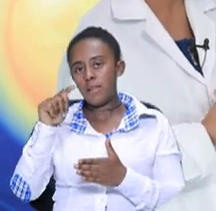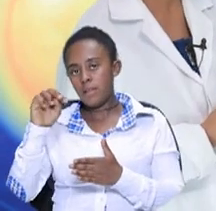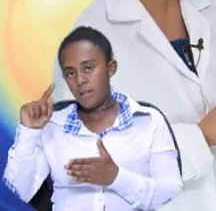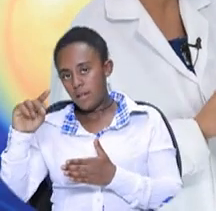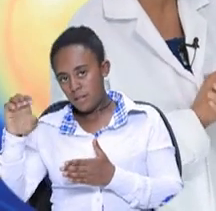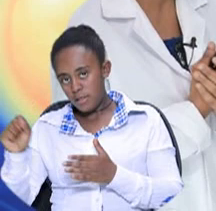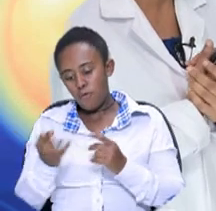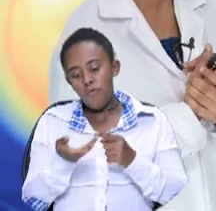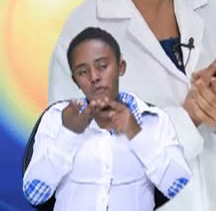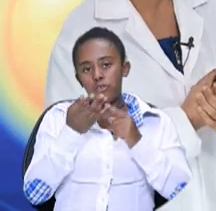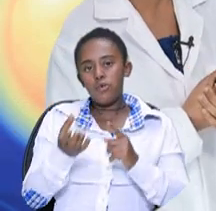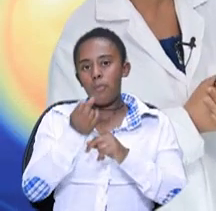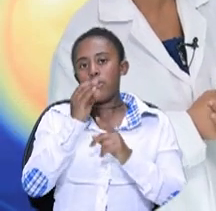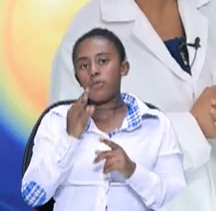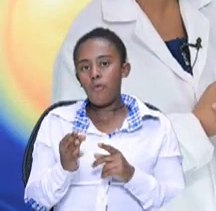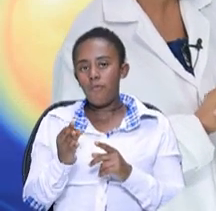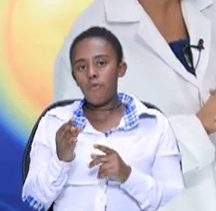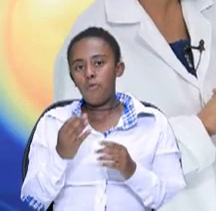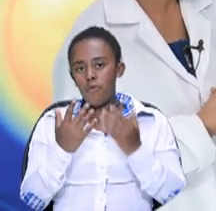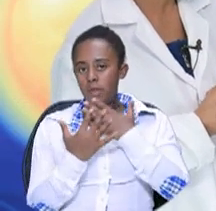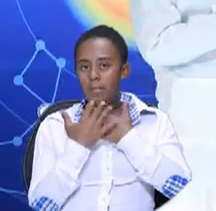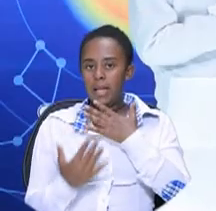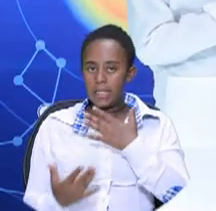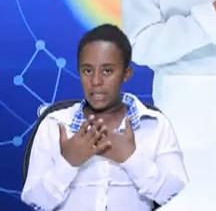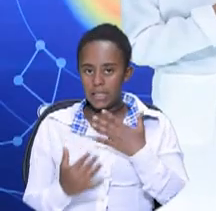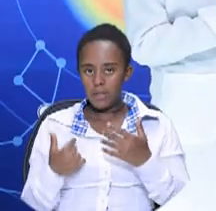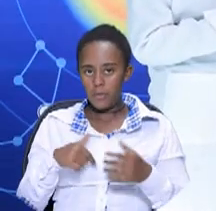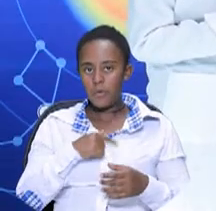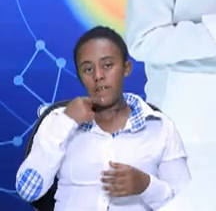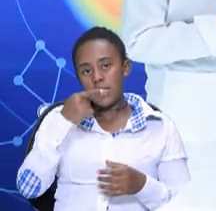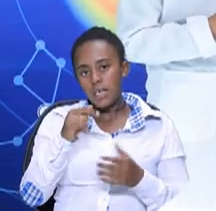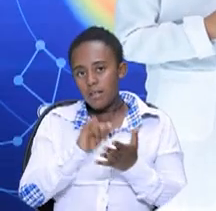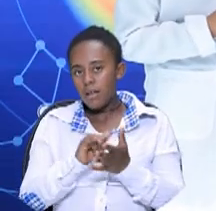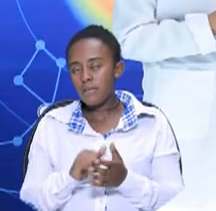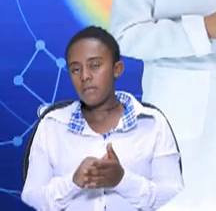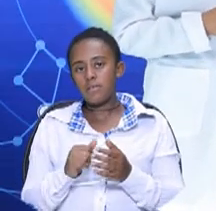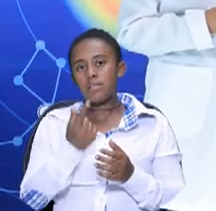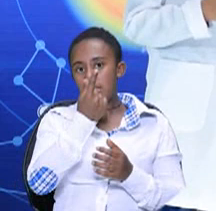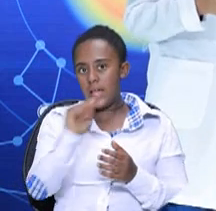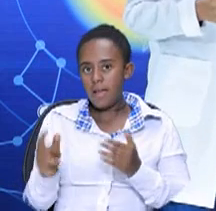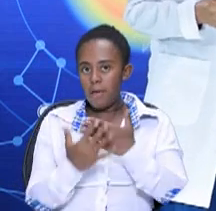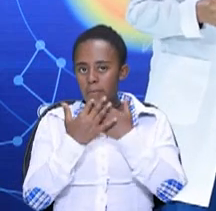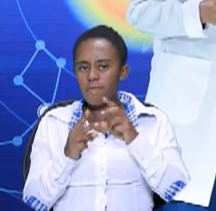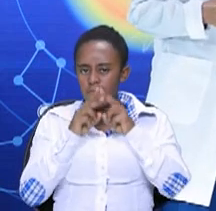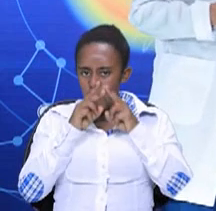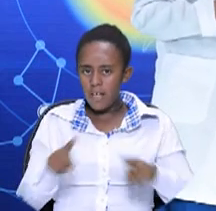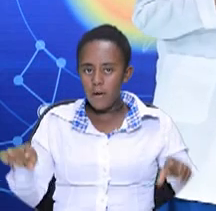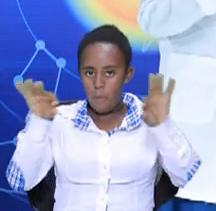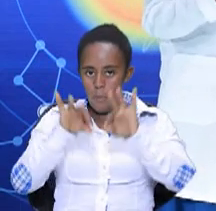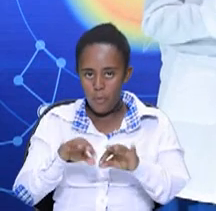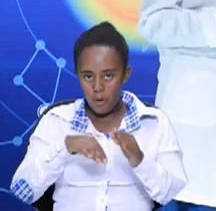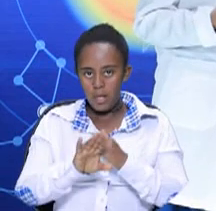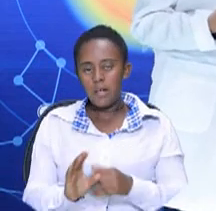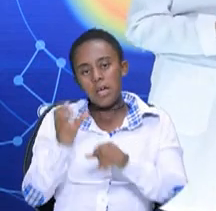are the fourth component of the blood. We have said that the blood is very important